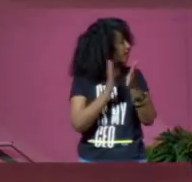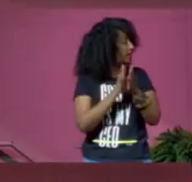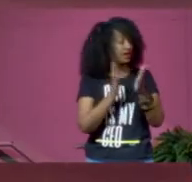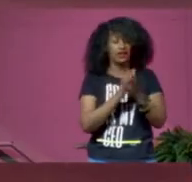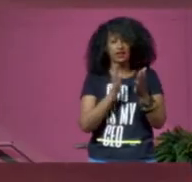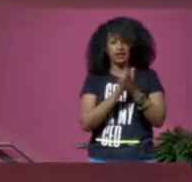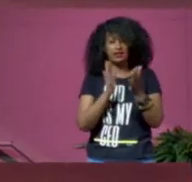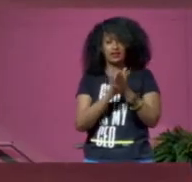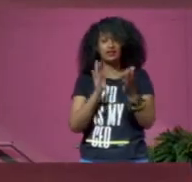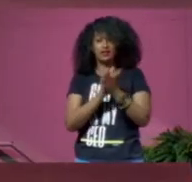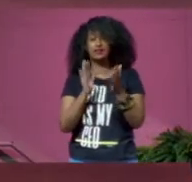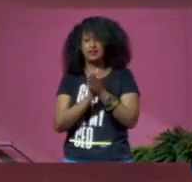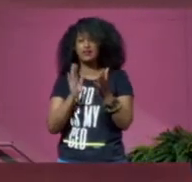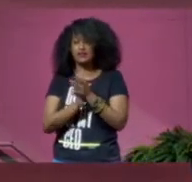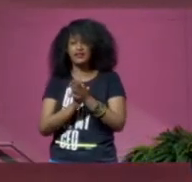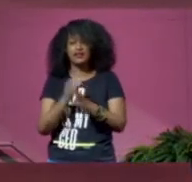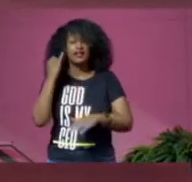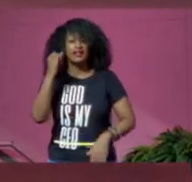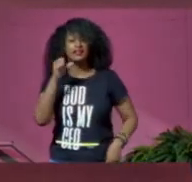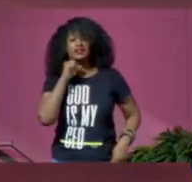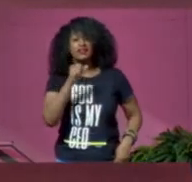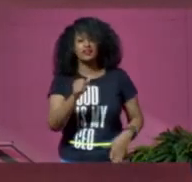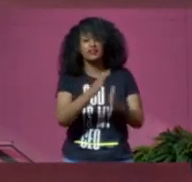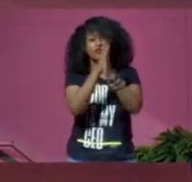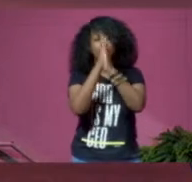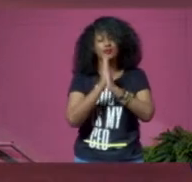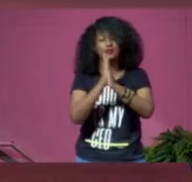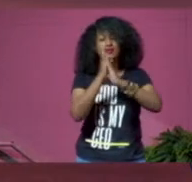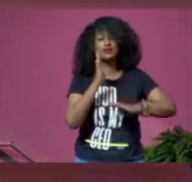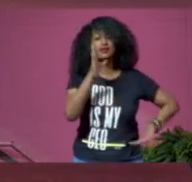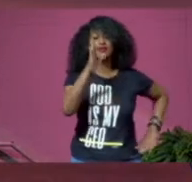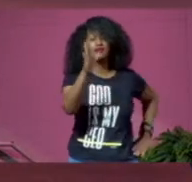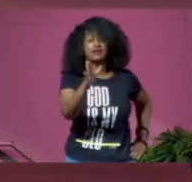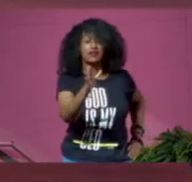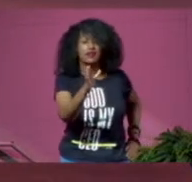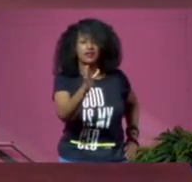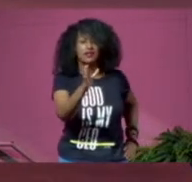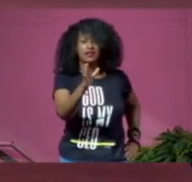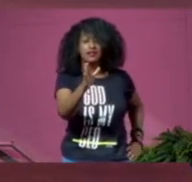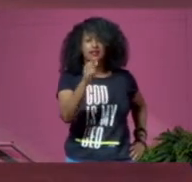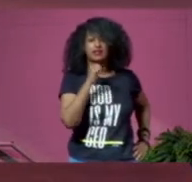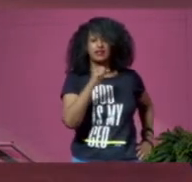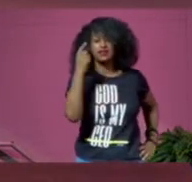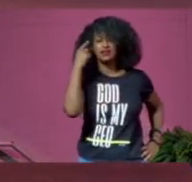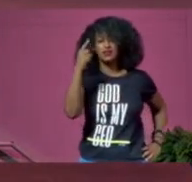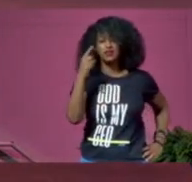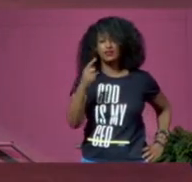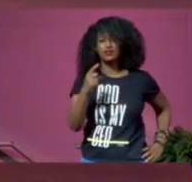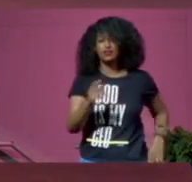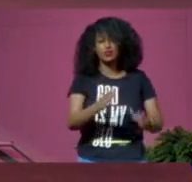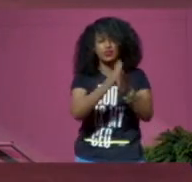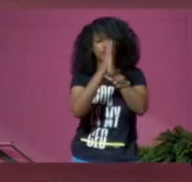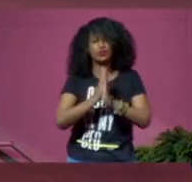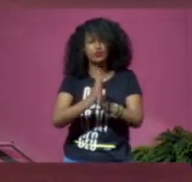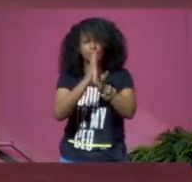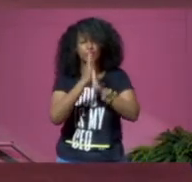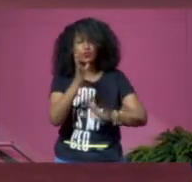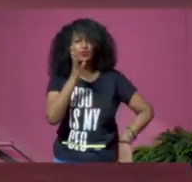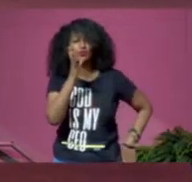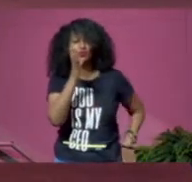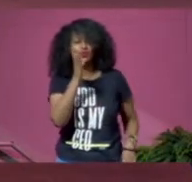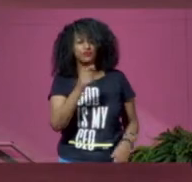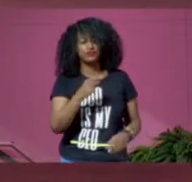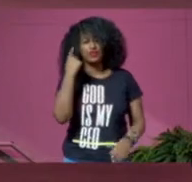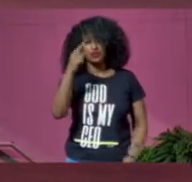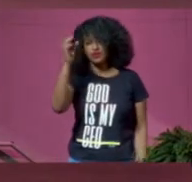Yeah. If it hadn't been for a praying grandmother, if it hadn't been for a travailing mother, if it hadn't been for a father